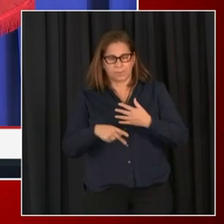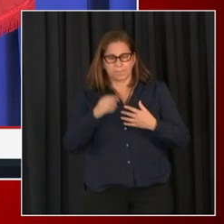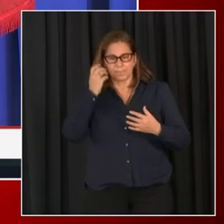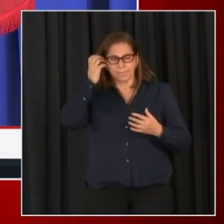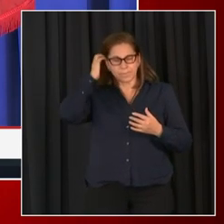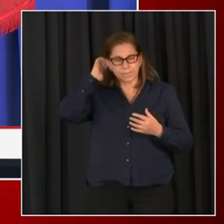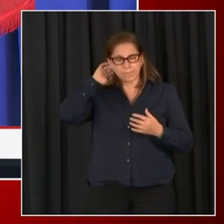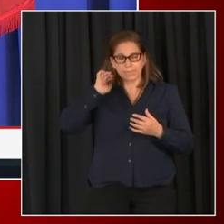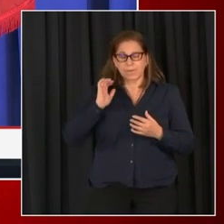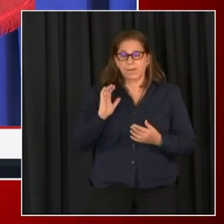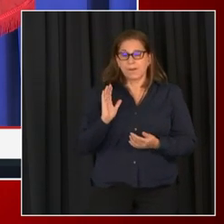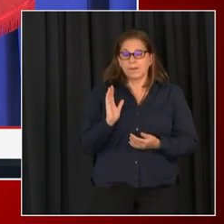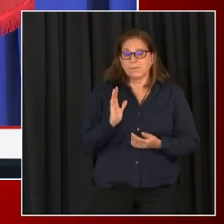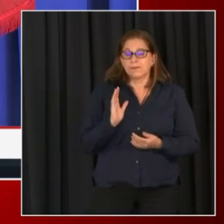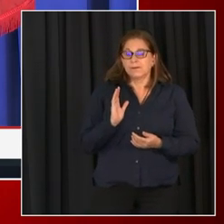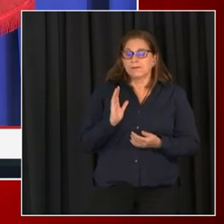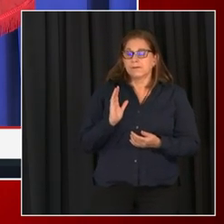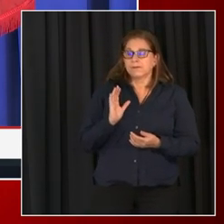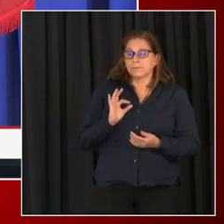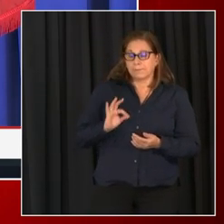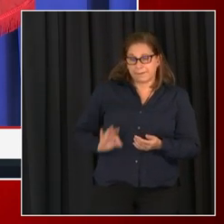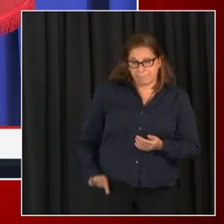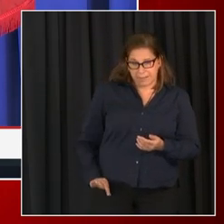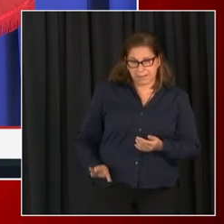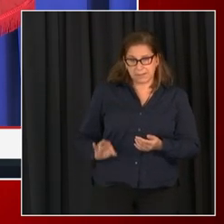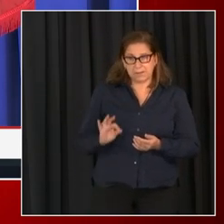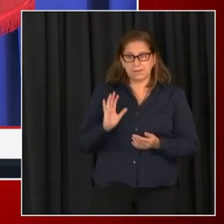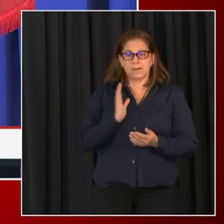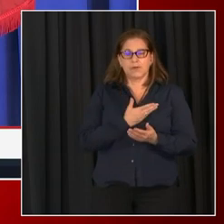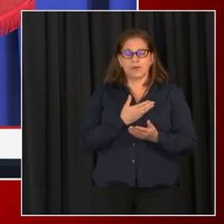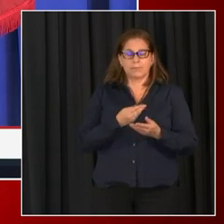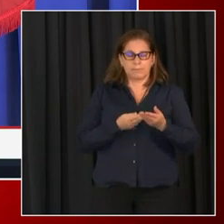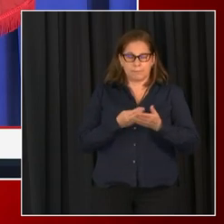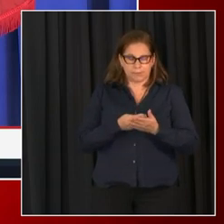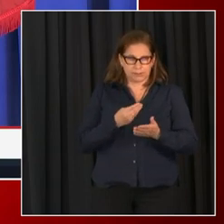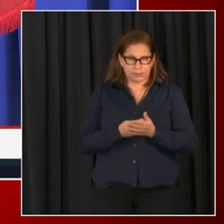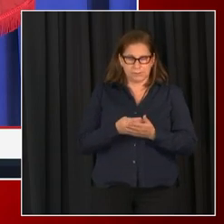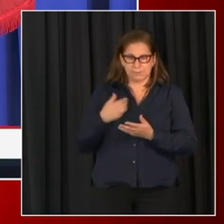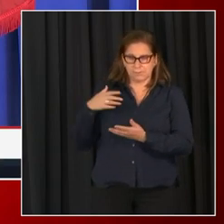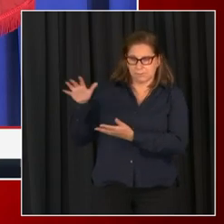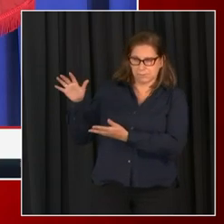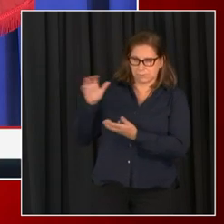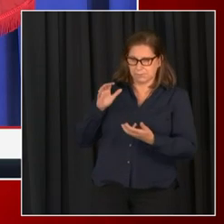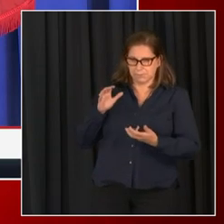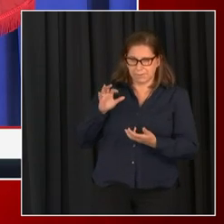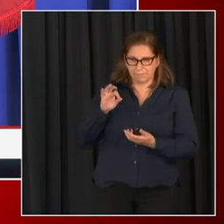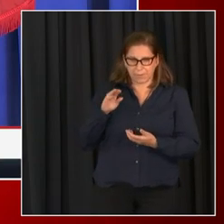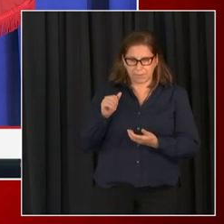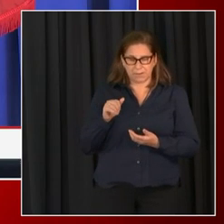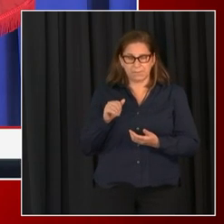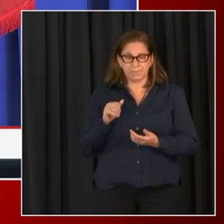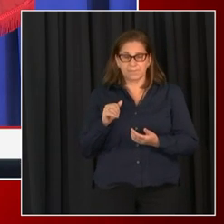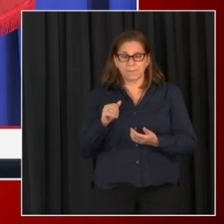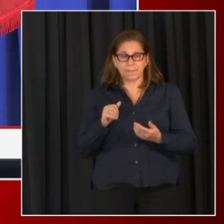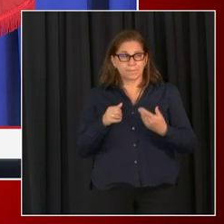our bottom line, and taking and making sure that our